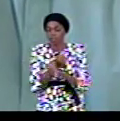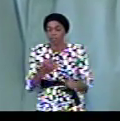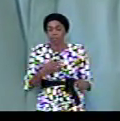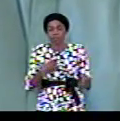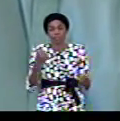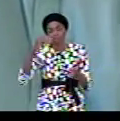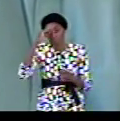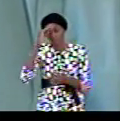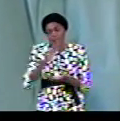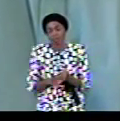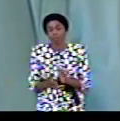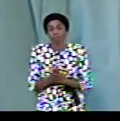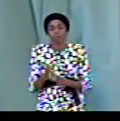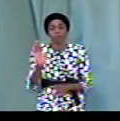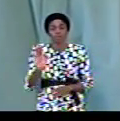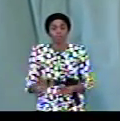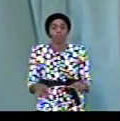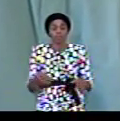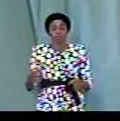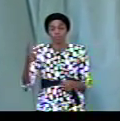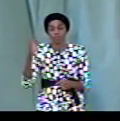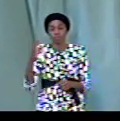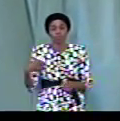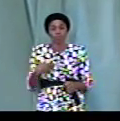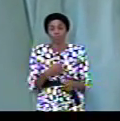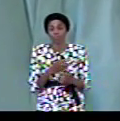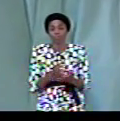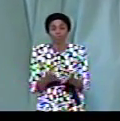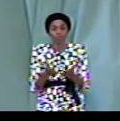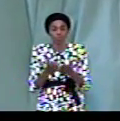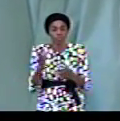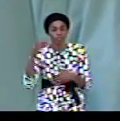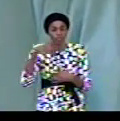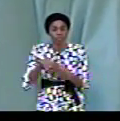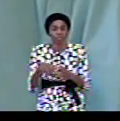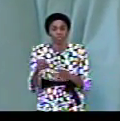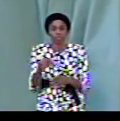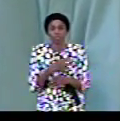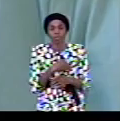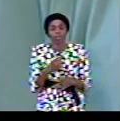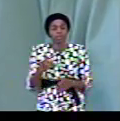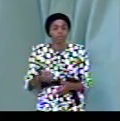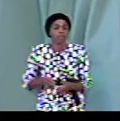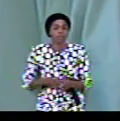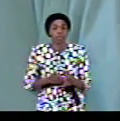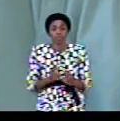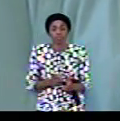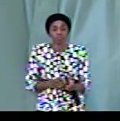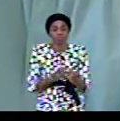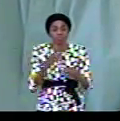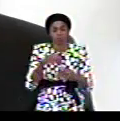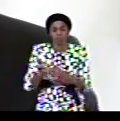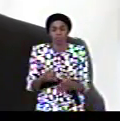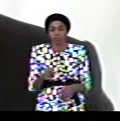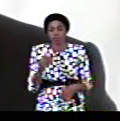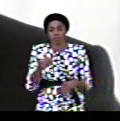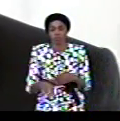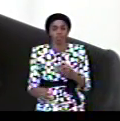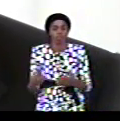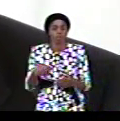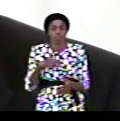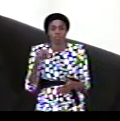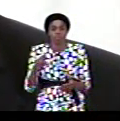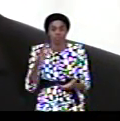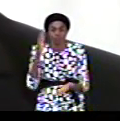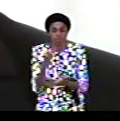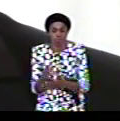child of God. They have a drive within them, and they are hurrying fast into hell. And we need to stop them quickly and